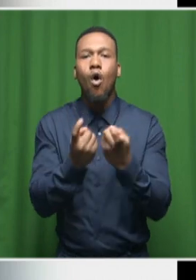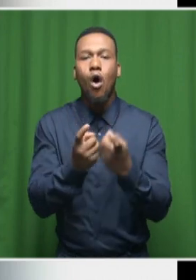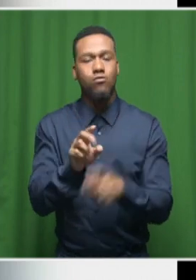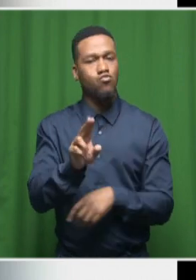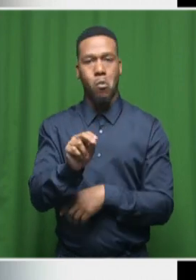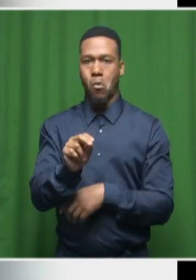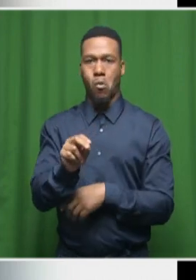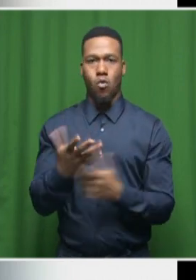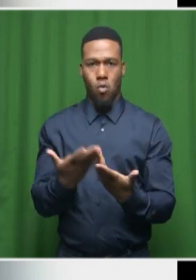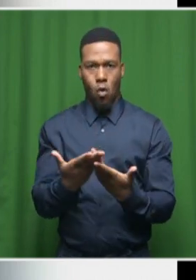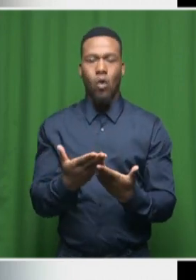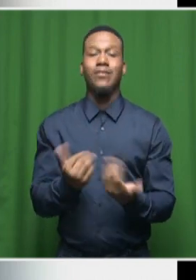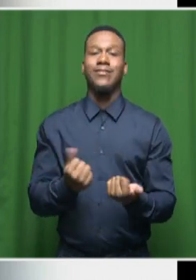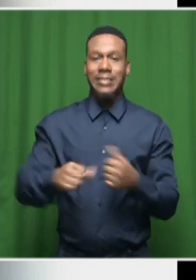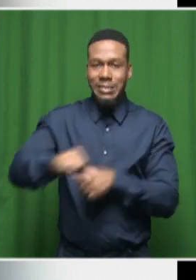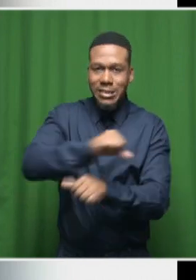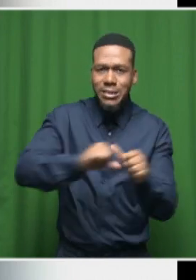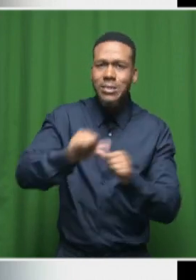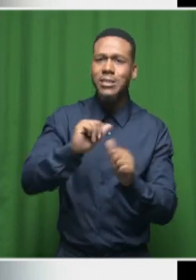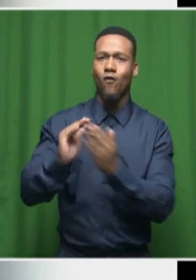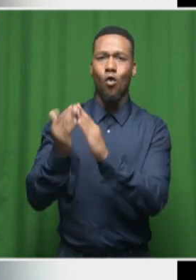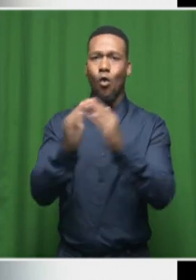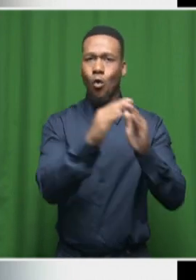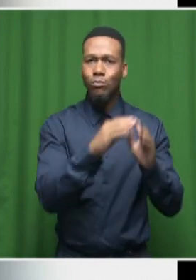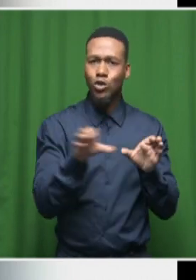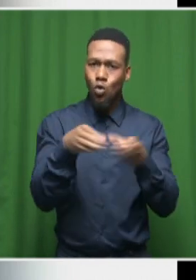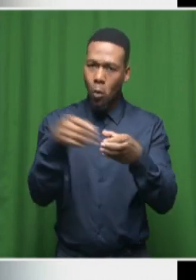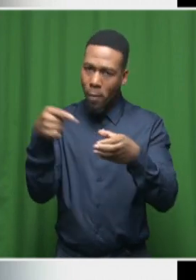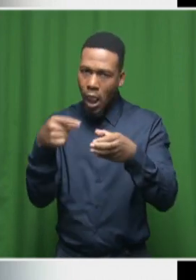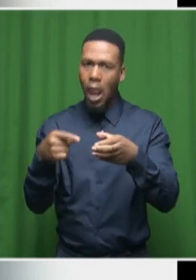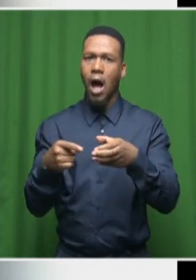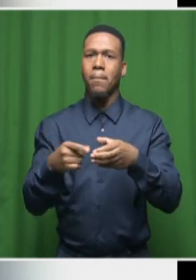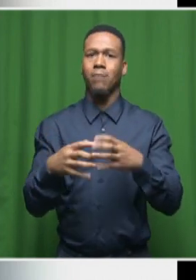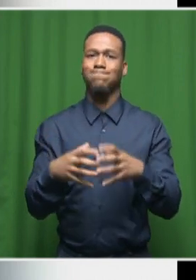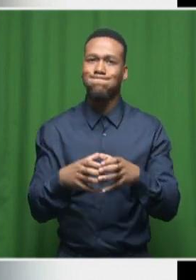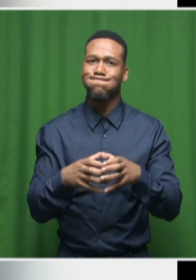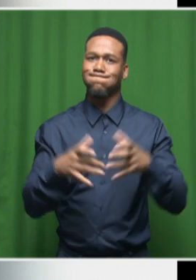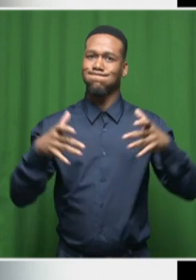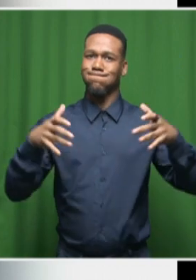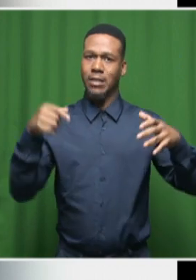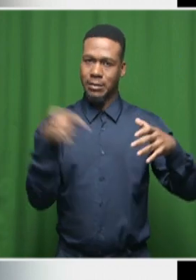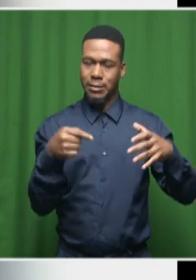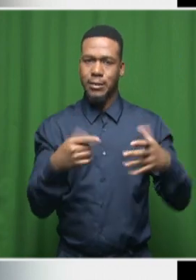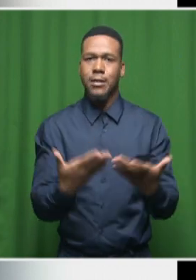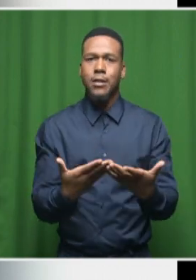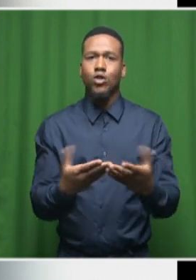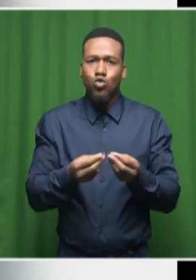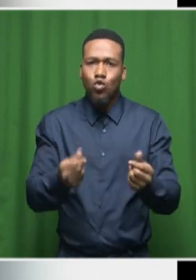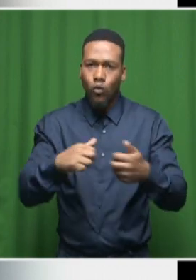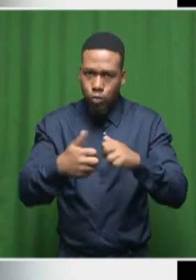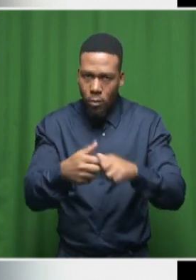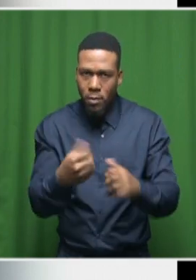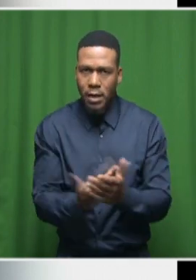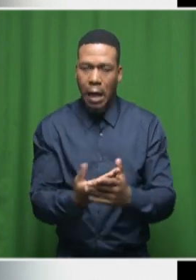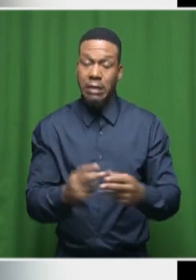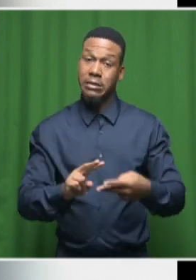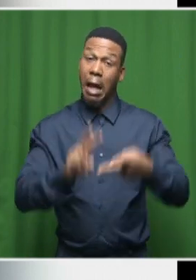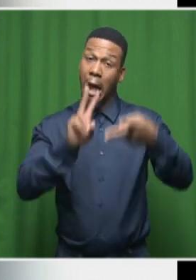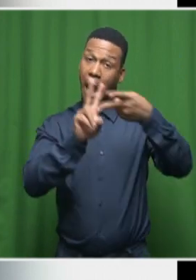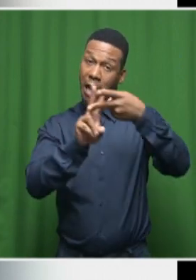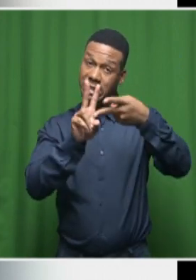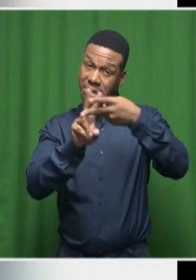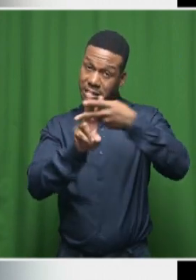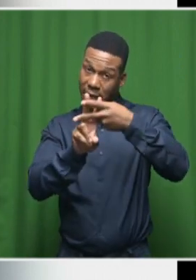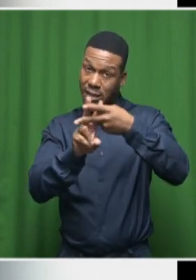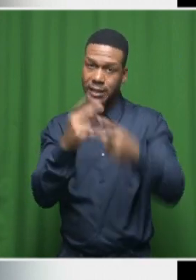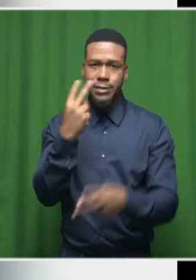civil society rising up. And in fact, our tagline for this year's festival is #Seize the Power, because the power